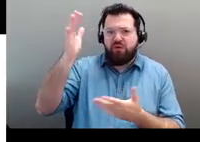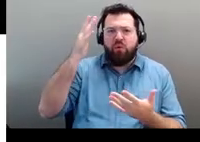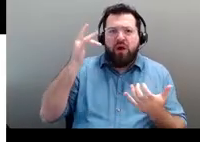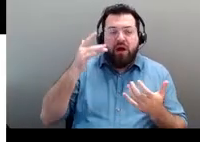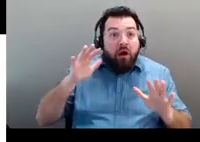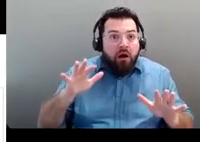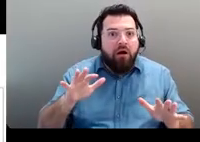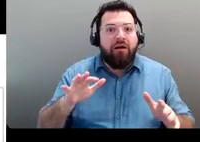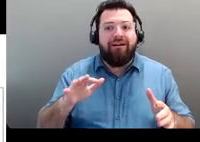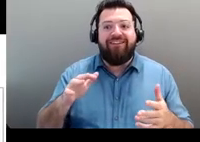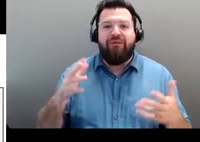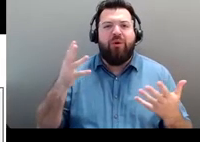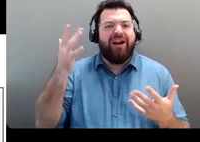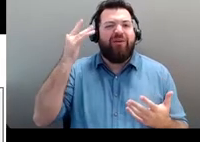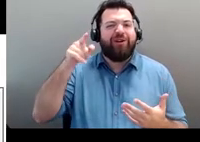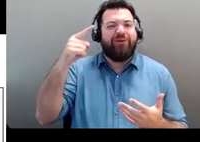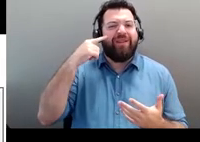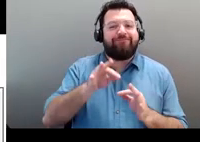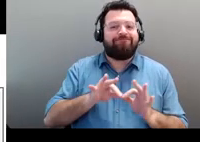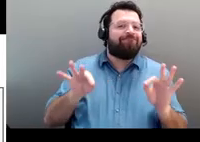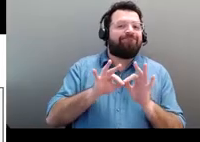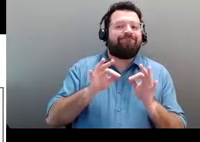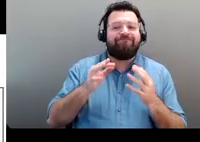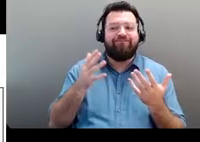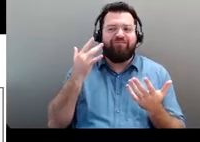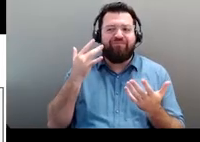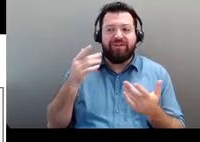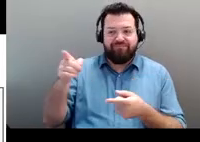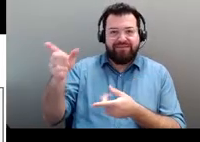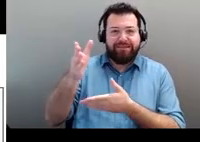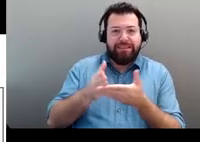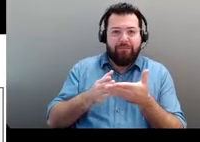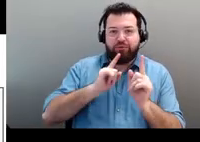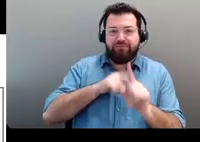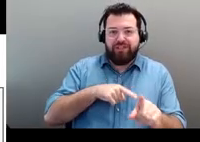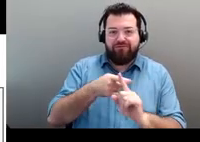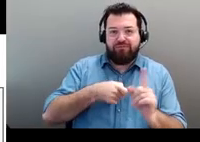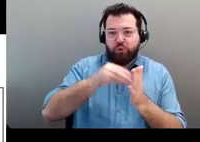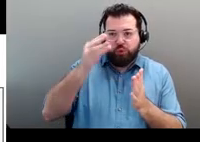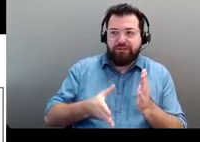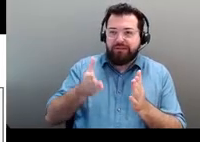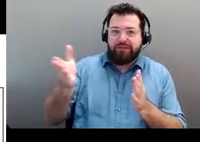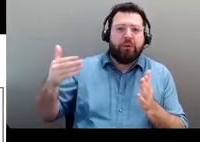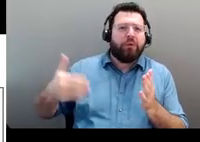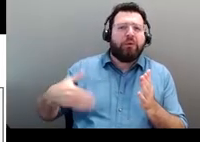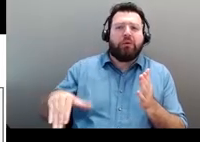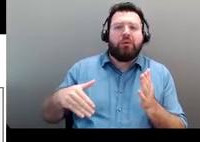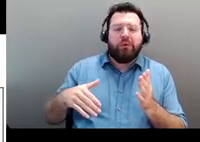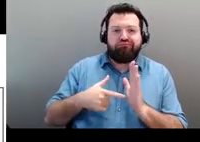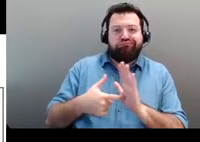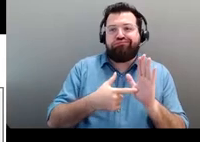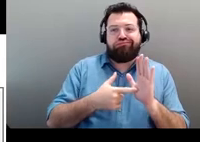think it matters. And these are just some of the responses that really echo the broad